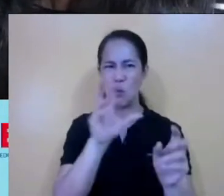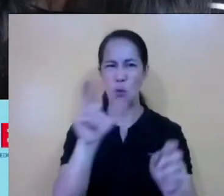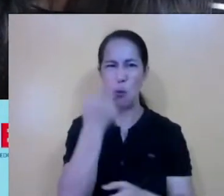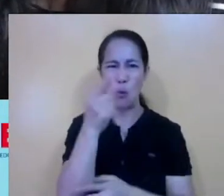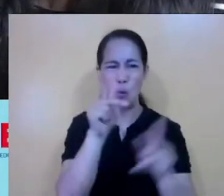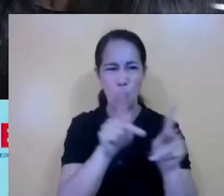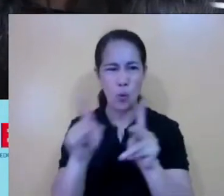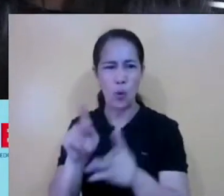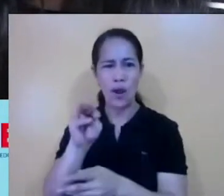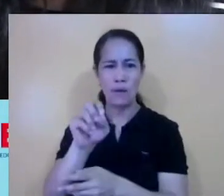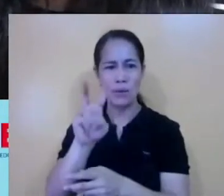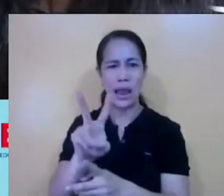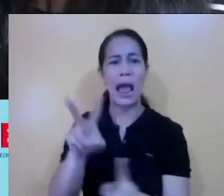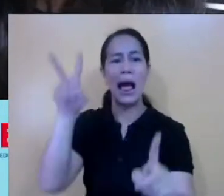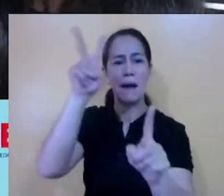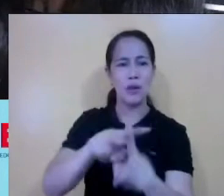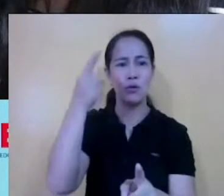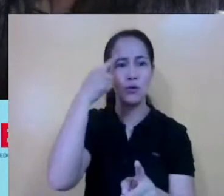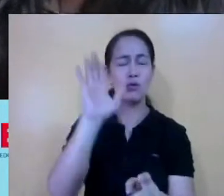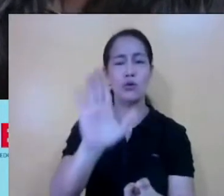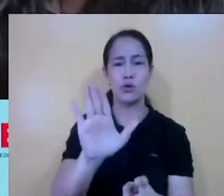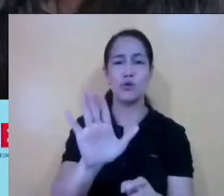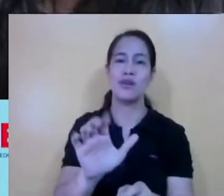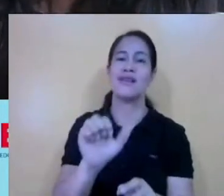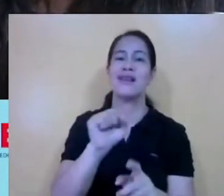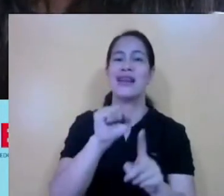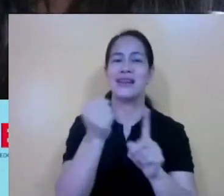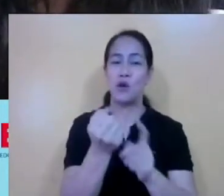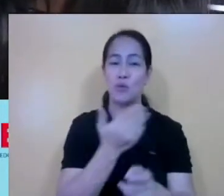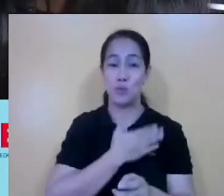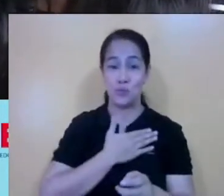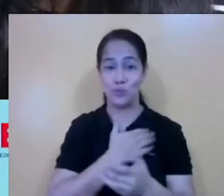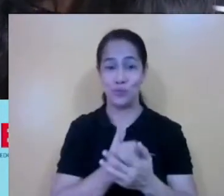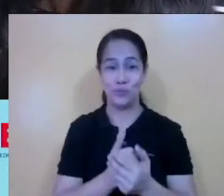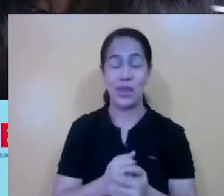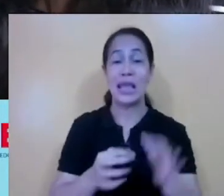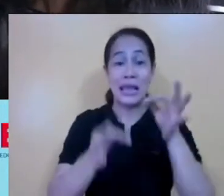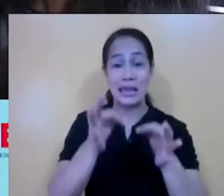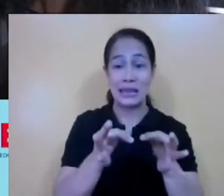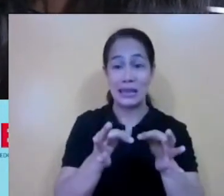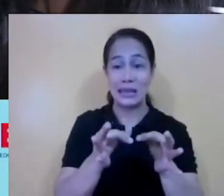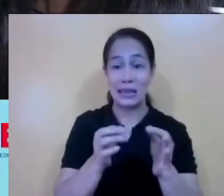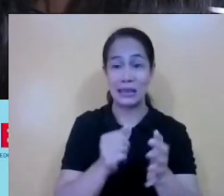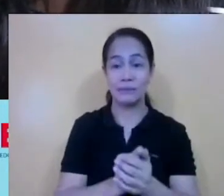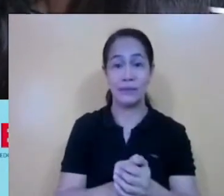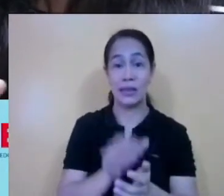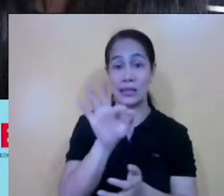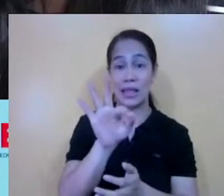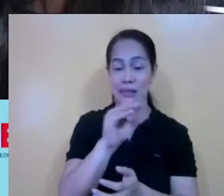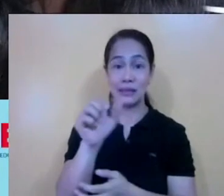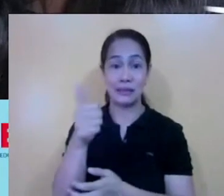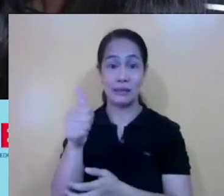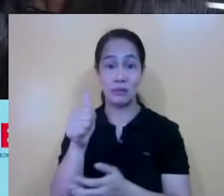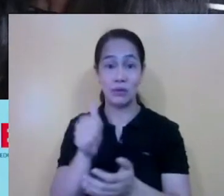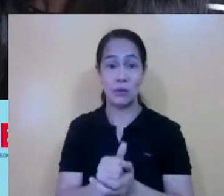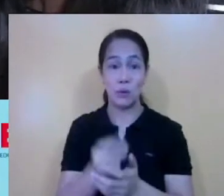MOV applicable to your context. So if you remember, we have objectives 9 and 10 that deals with or